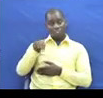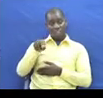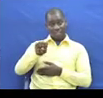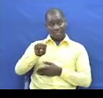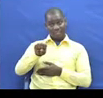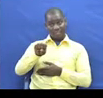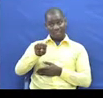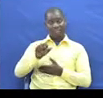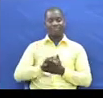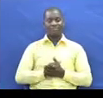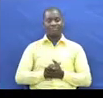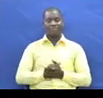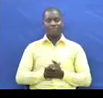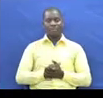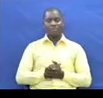following.